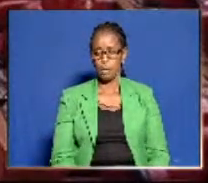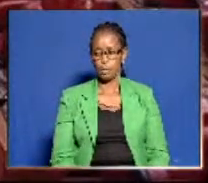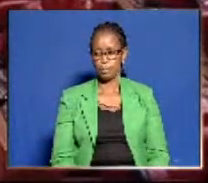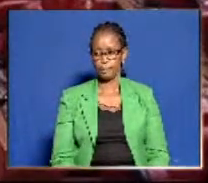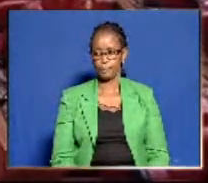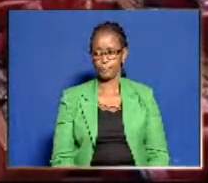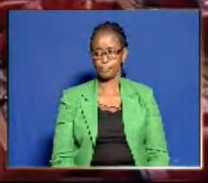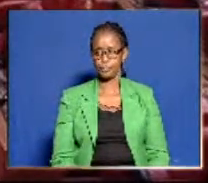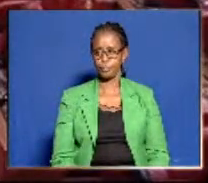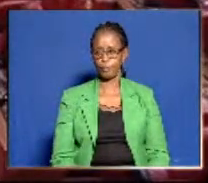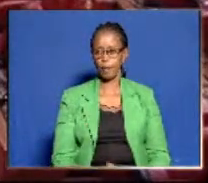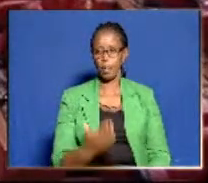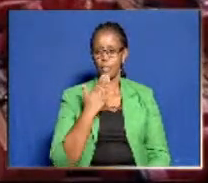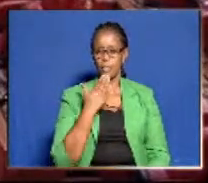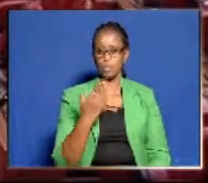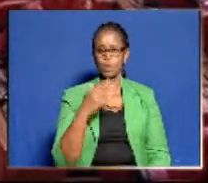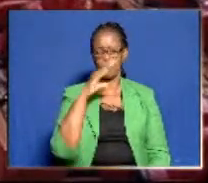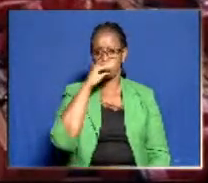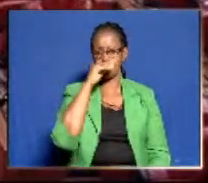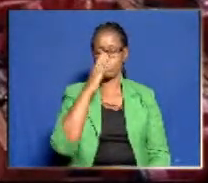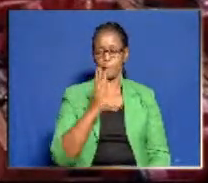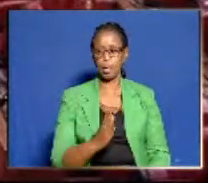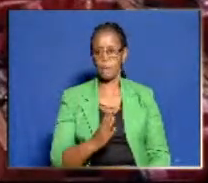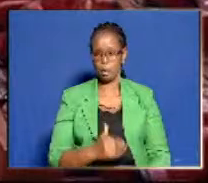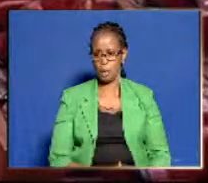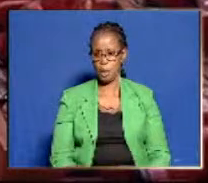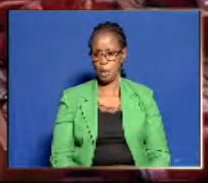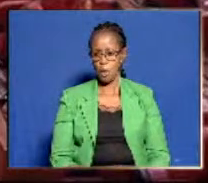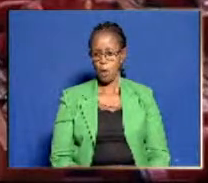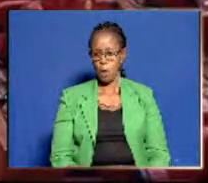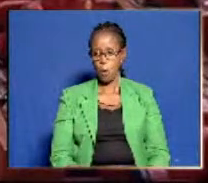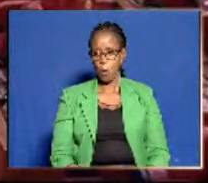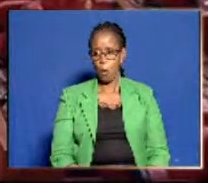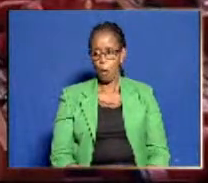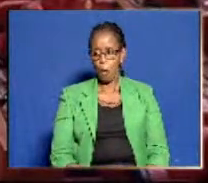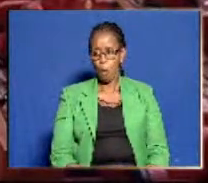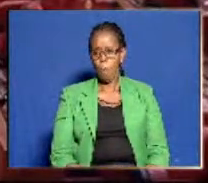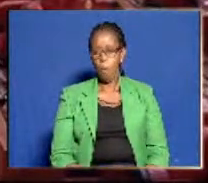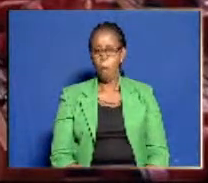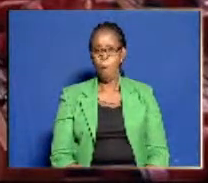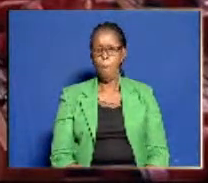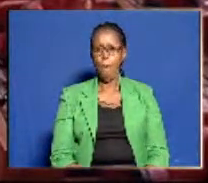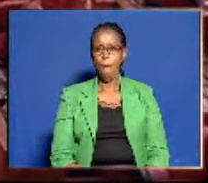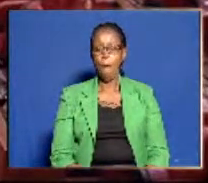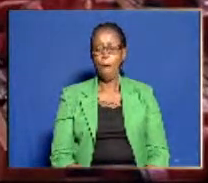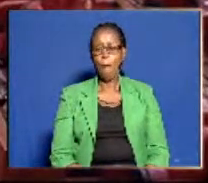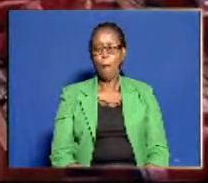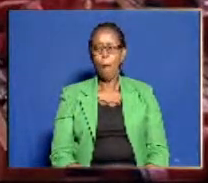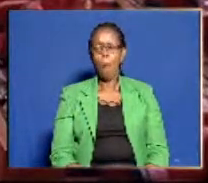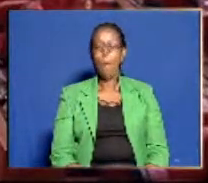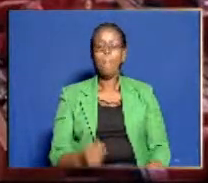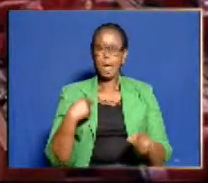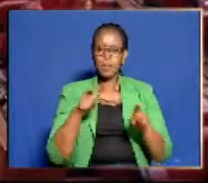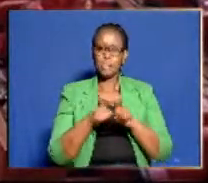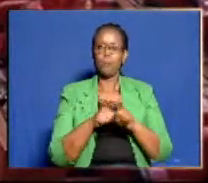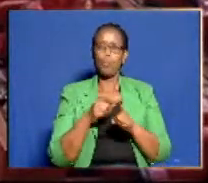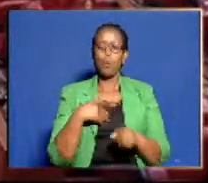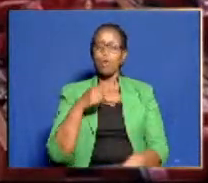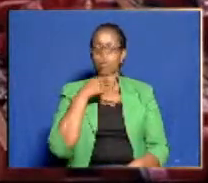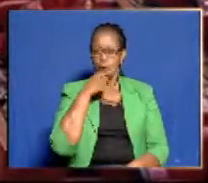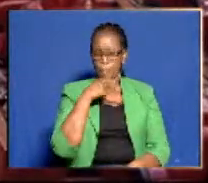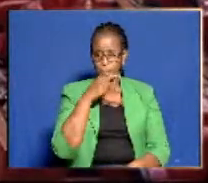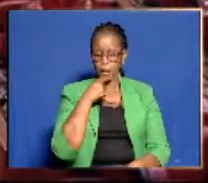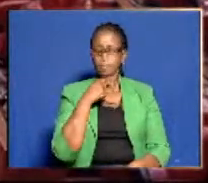Thank you very much, Honorable Speaker, for giving me an opportunity to contribute in such an important function of